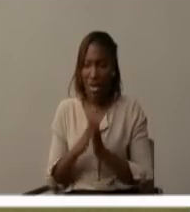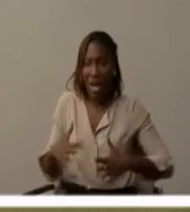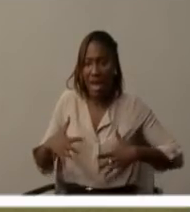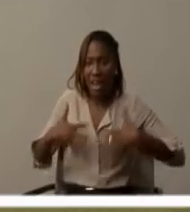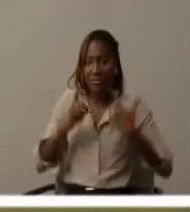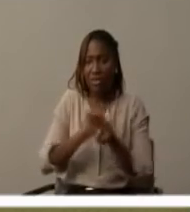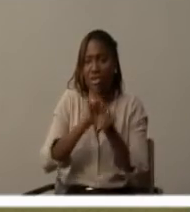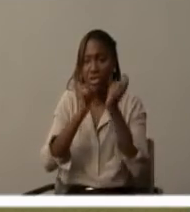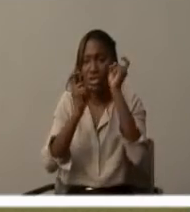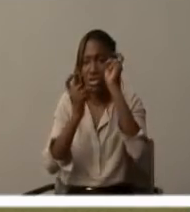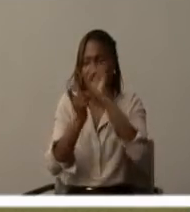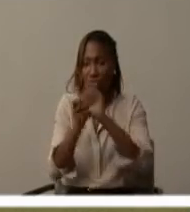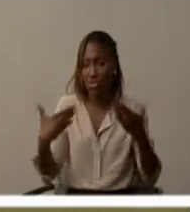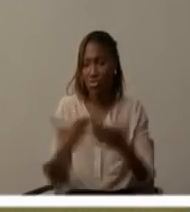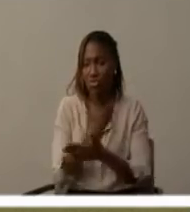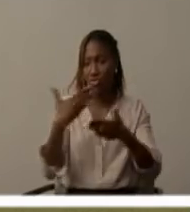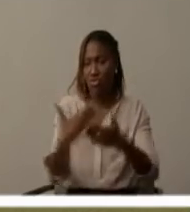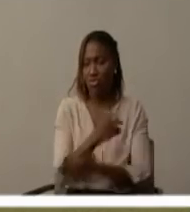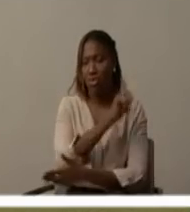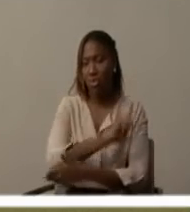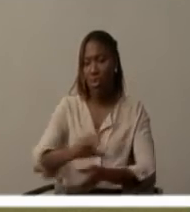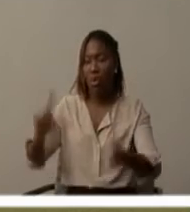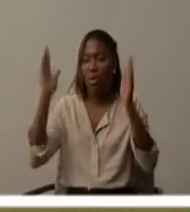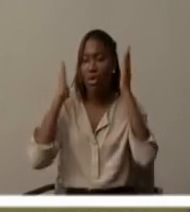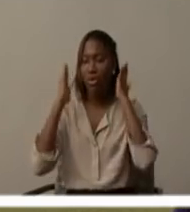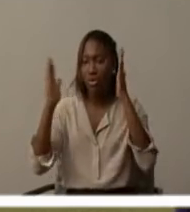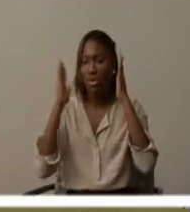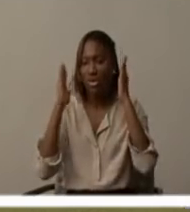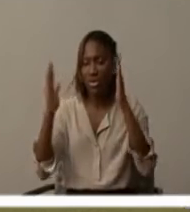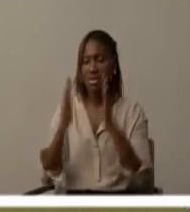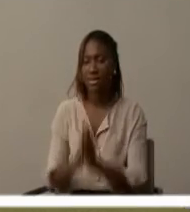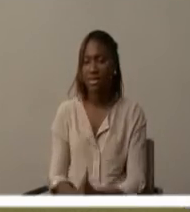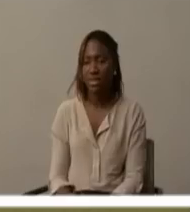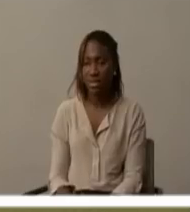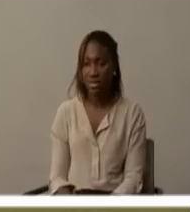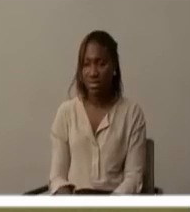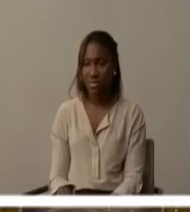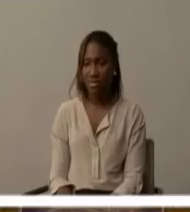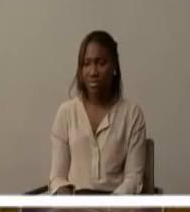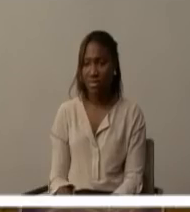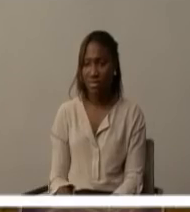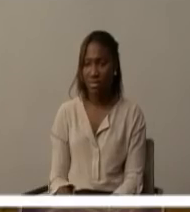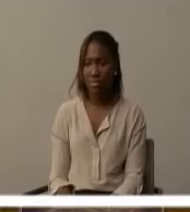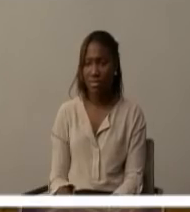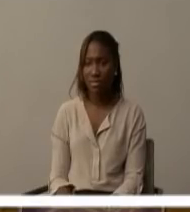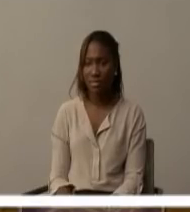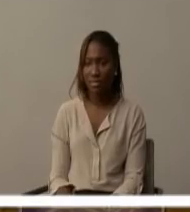and restore all of us. Lord, hear us. Lord, graciously hear us.